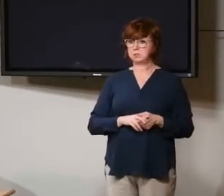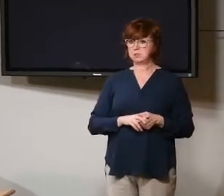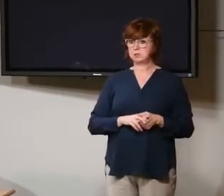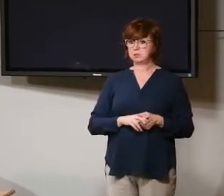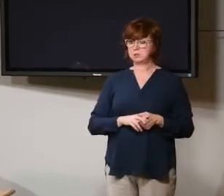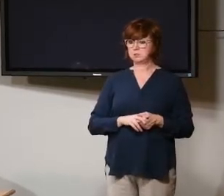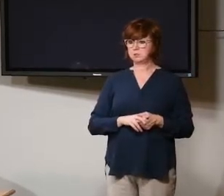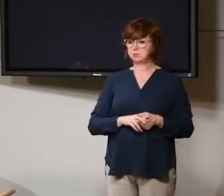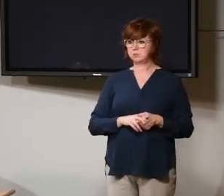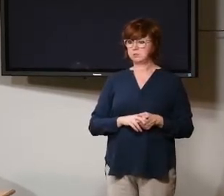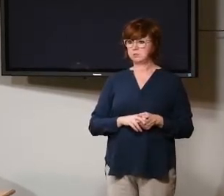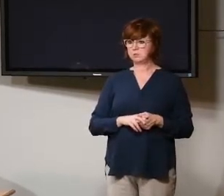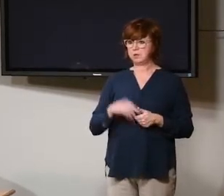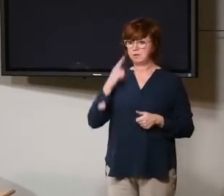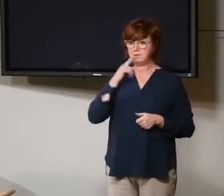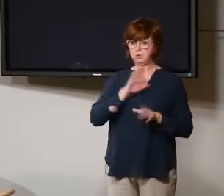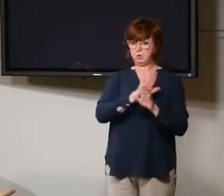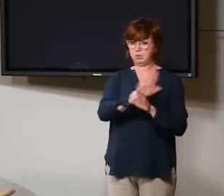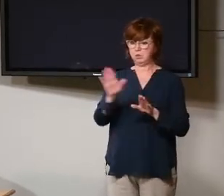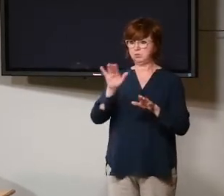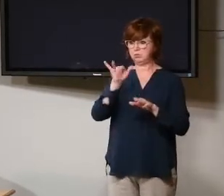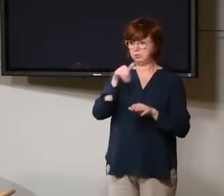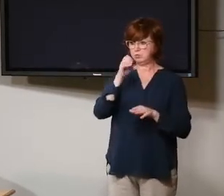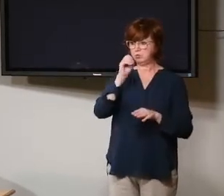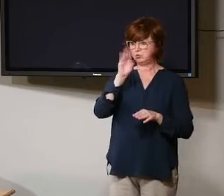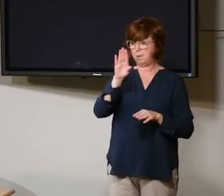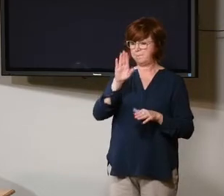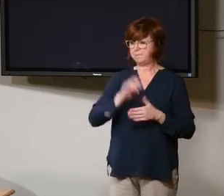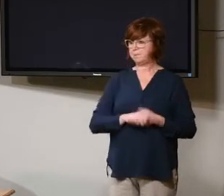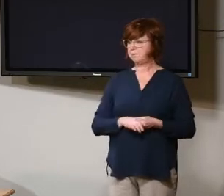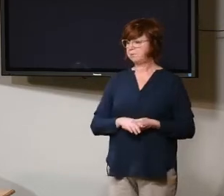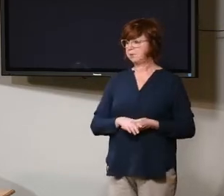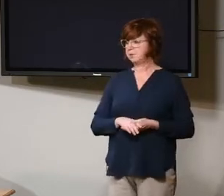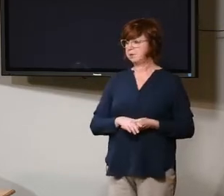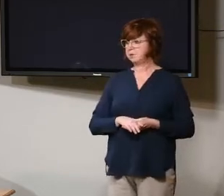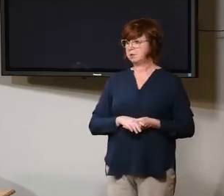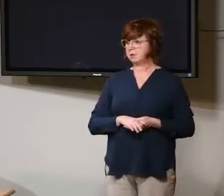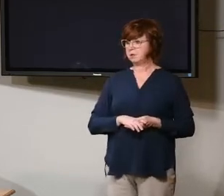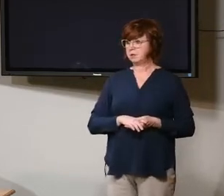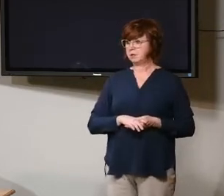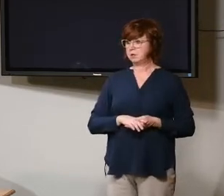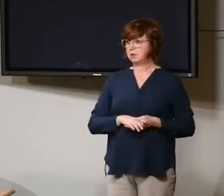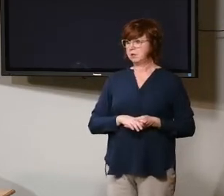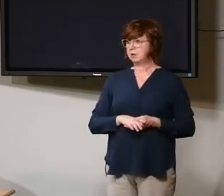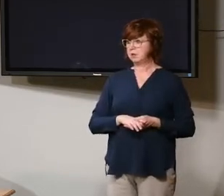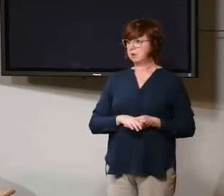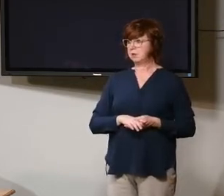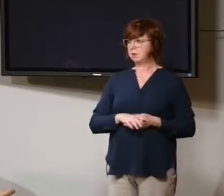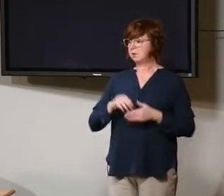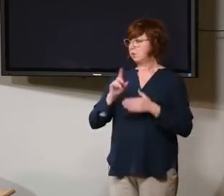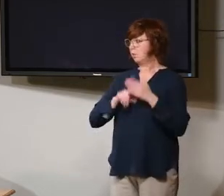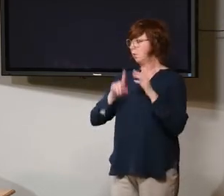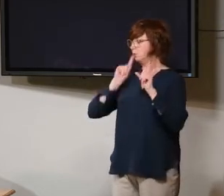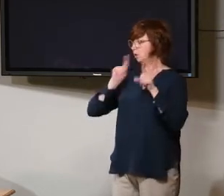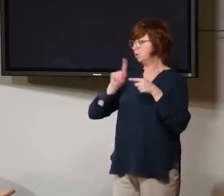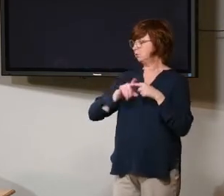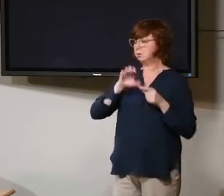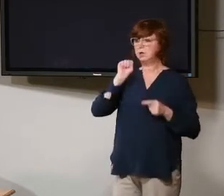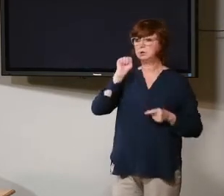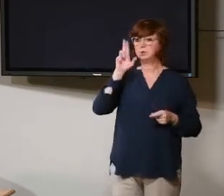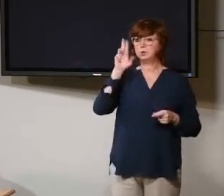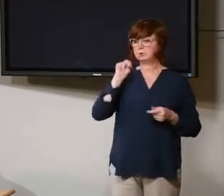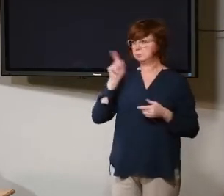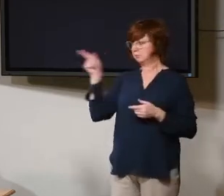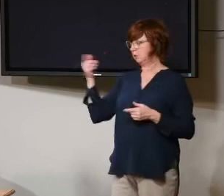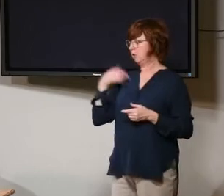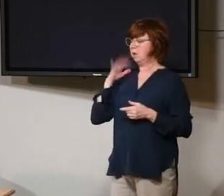properly do their job. What's kind of the update there, and what do you tell them? Well, I'll speak just briefly